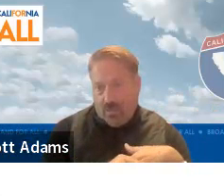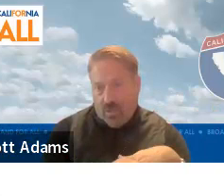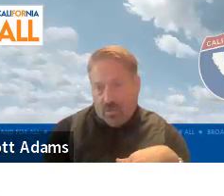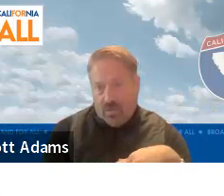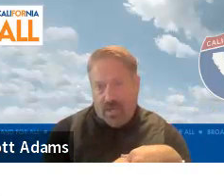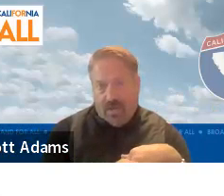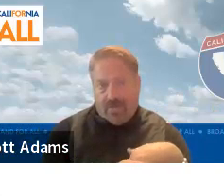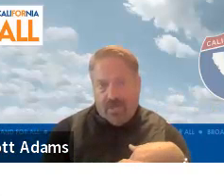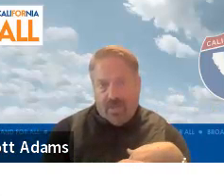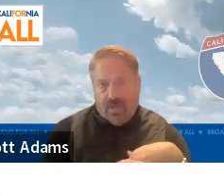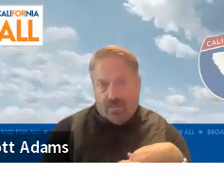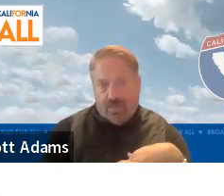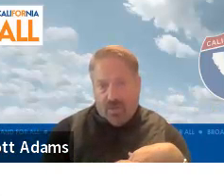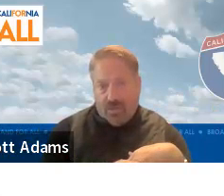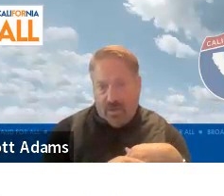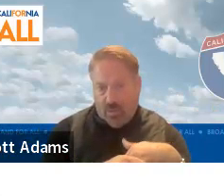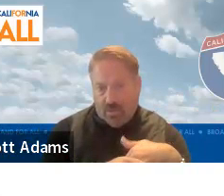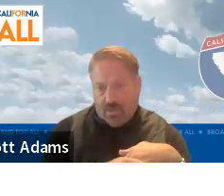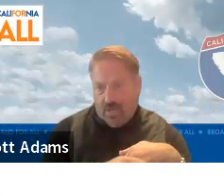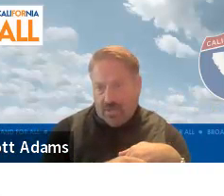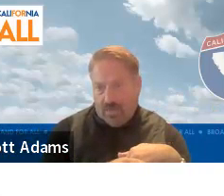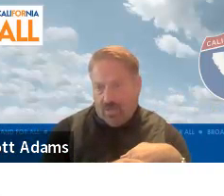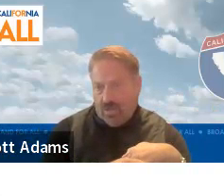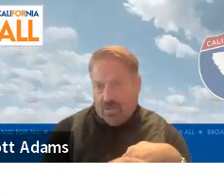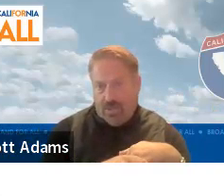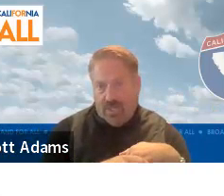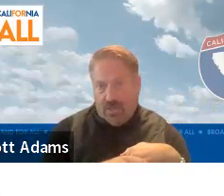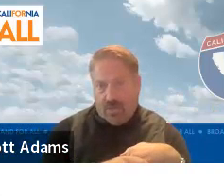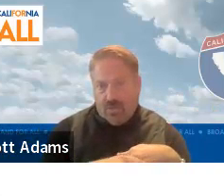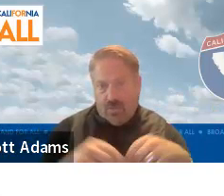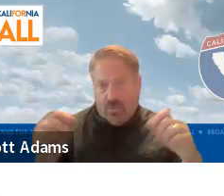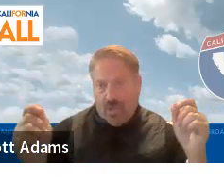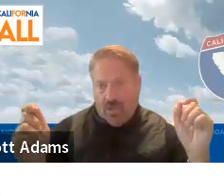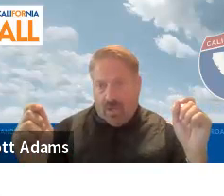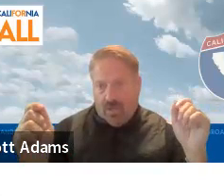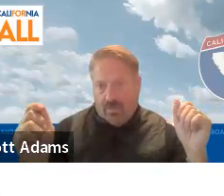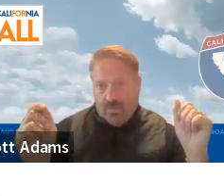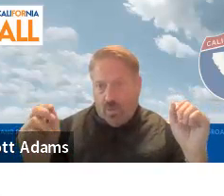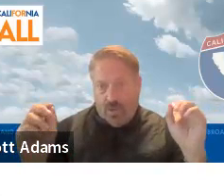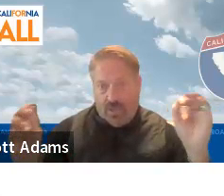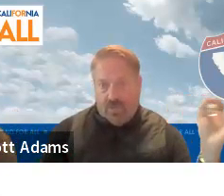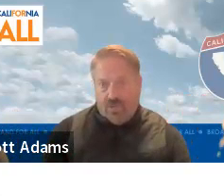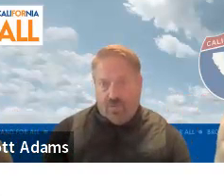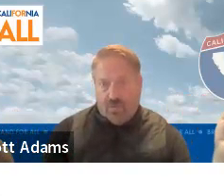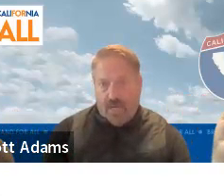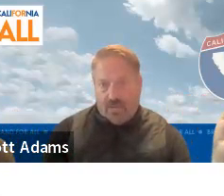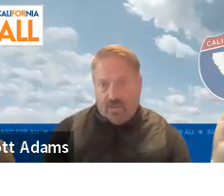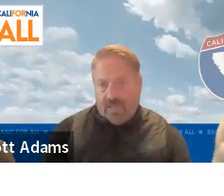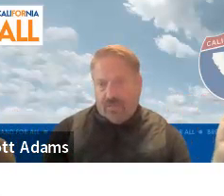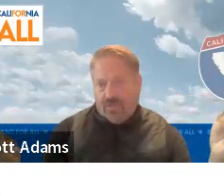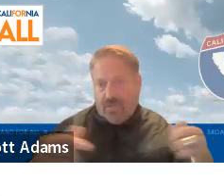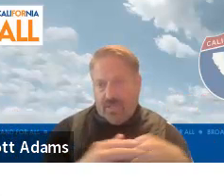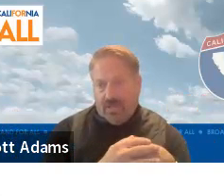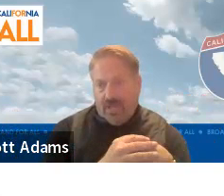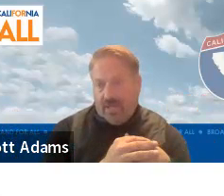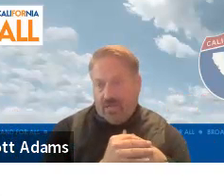to you all who have large networks of trusted messenger CBOs who, or even direct